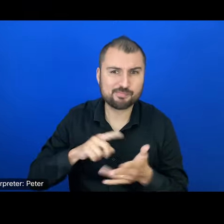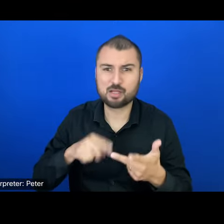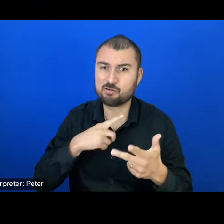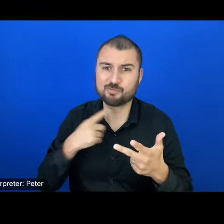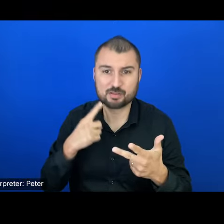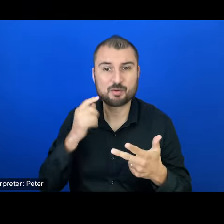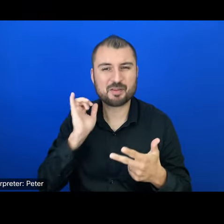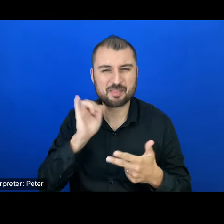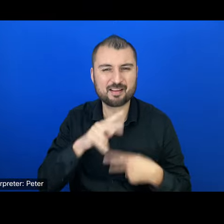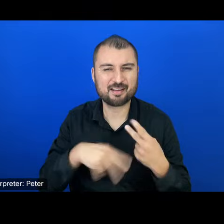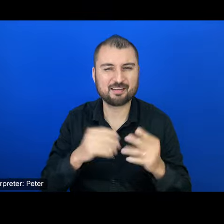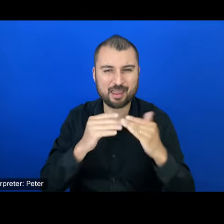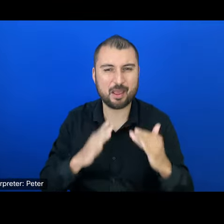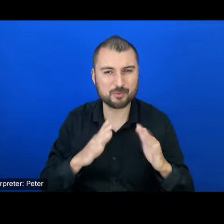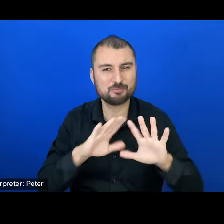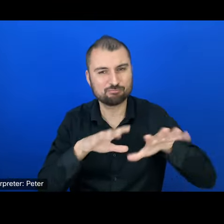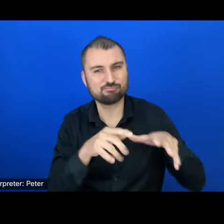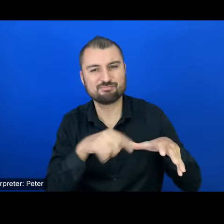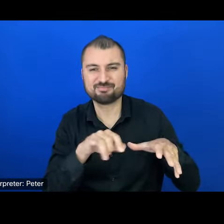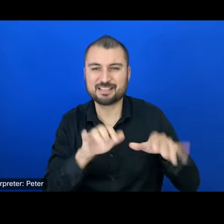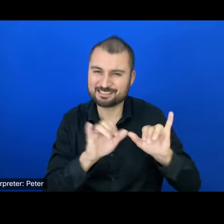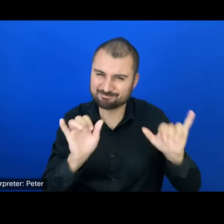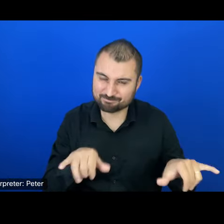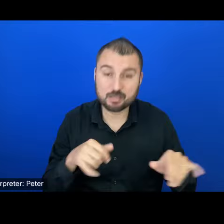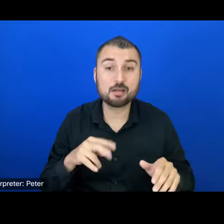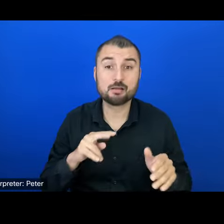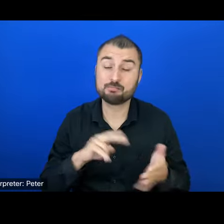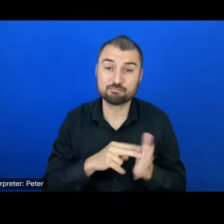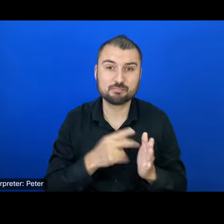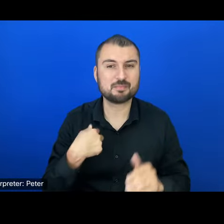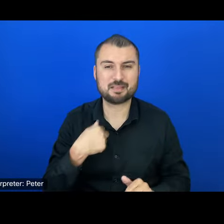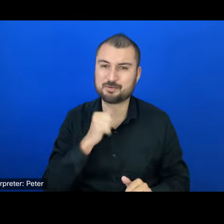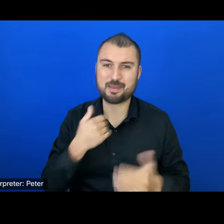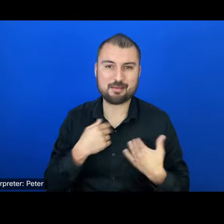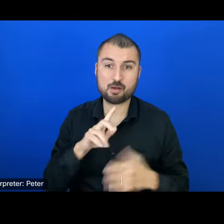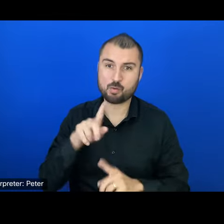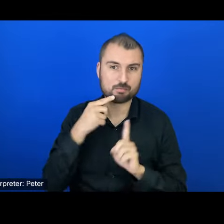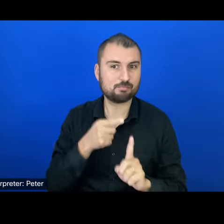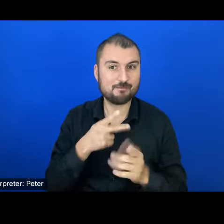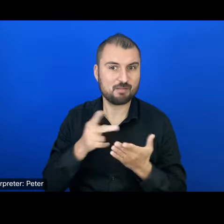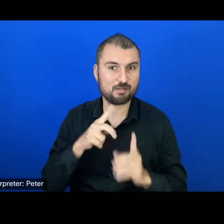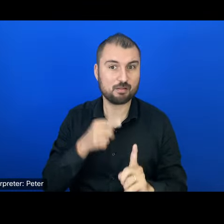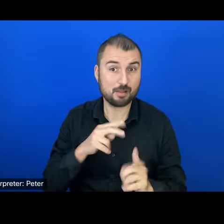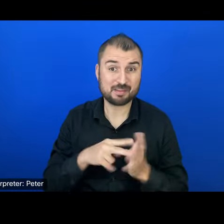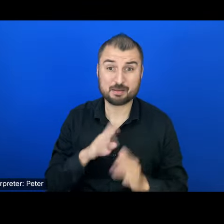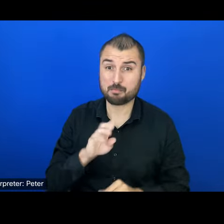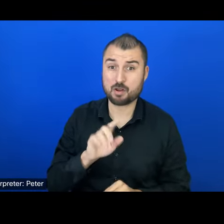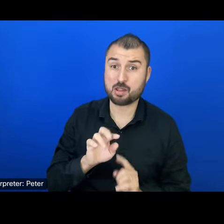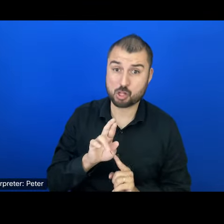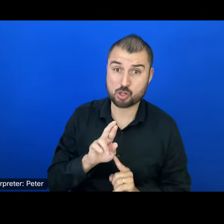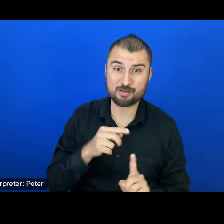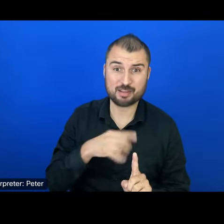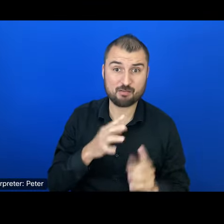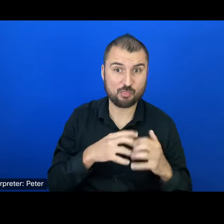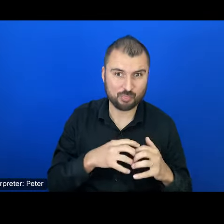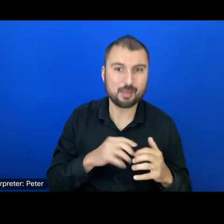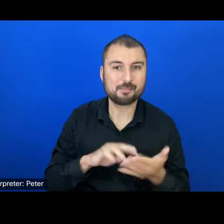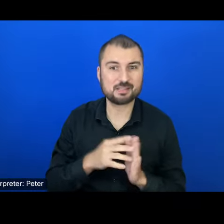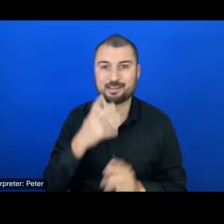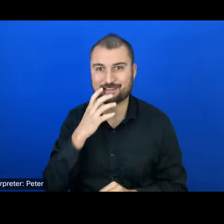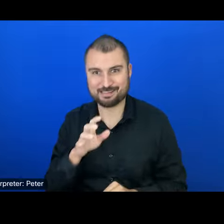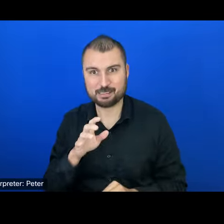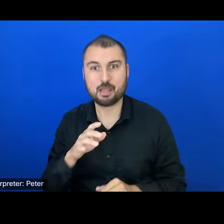old systems. With that, I no longer have a single point of failure. So if I lose my boiler, I lose my heat. In February, that's a